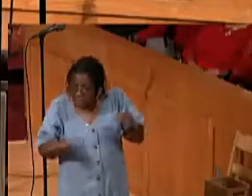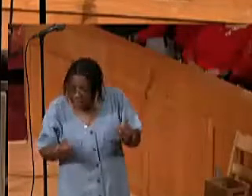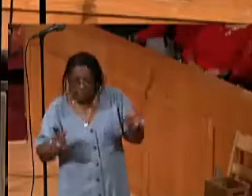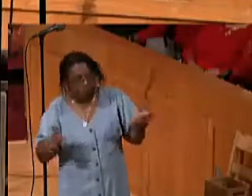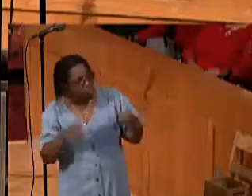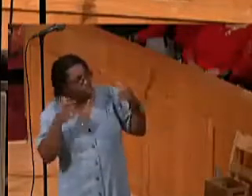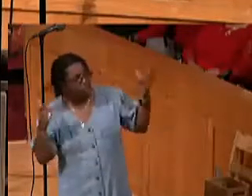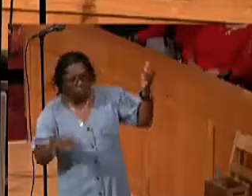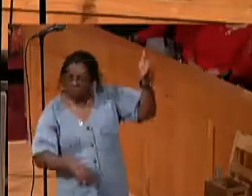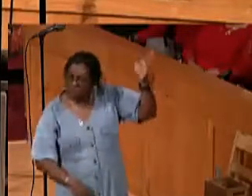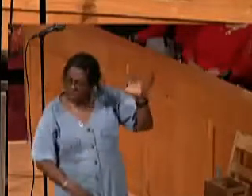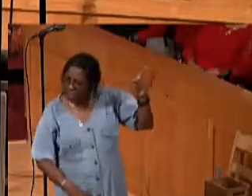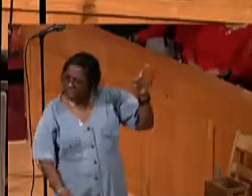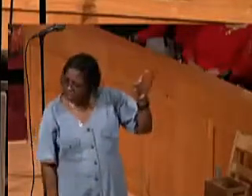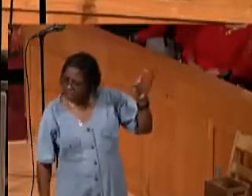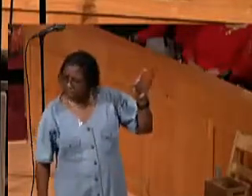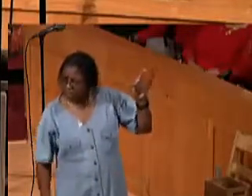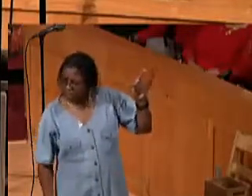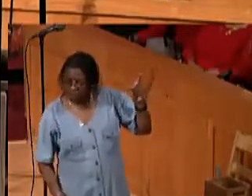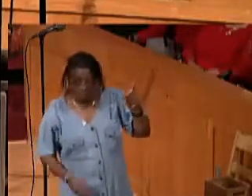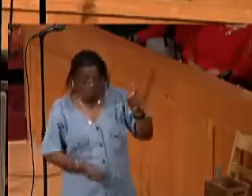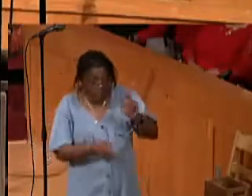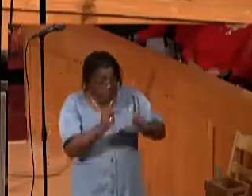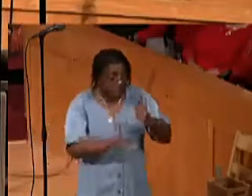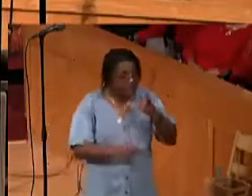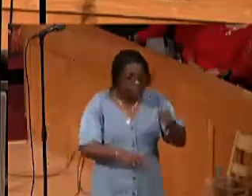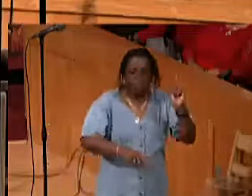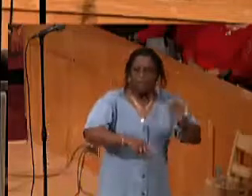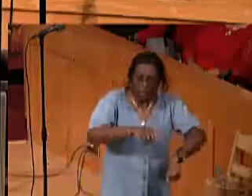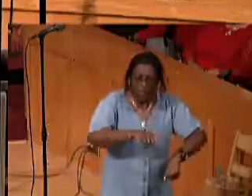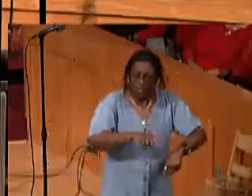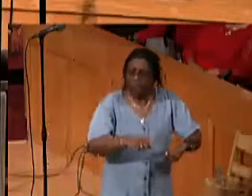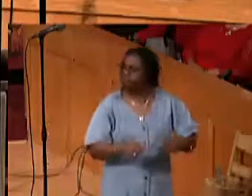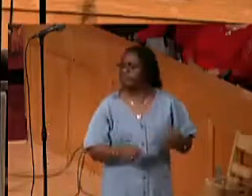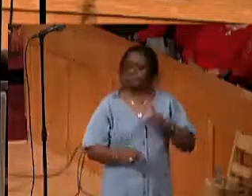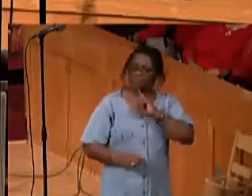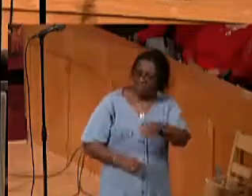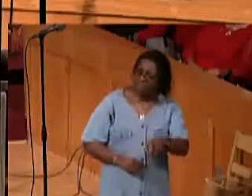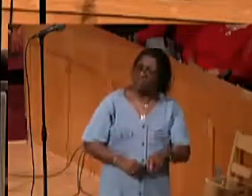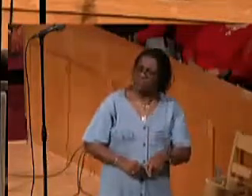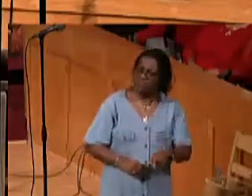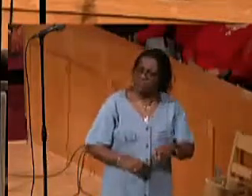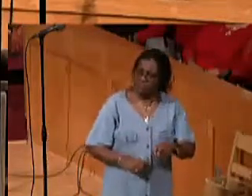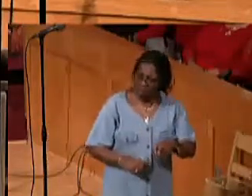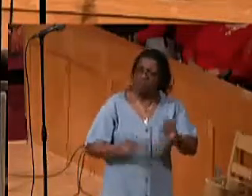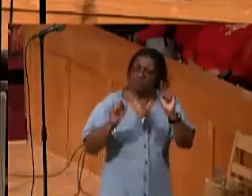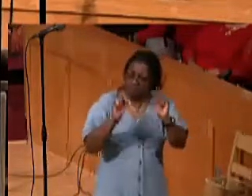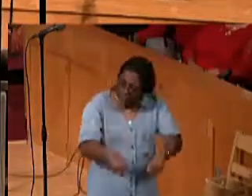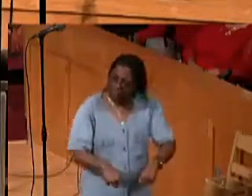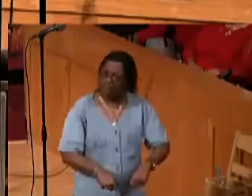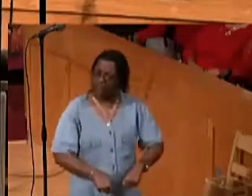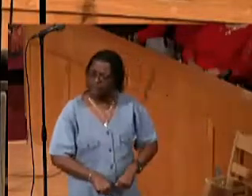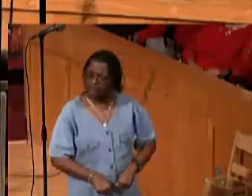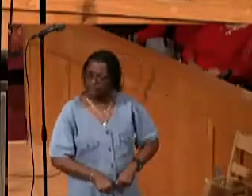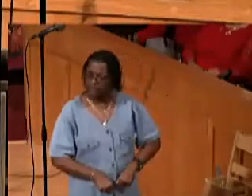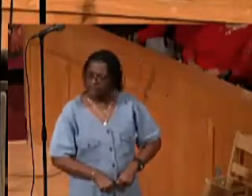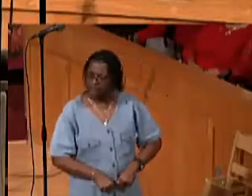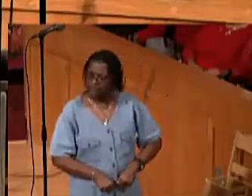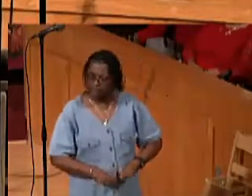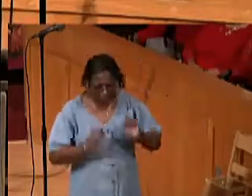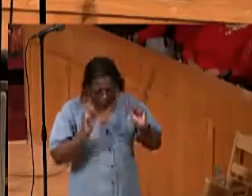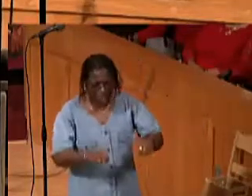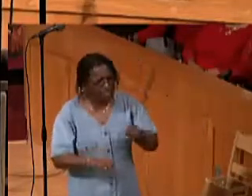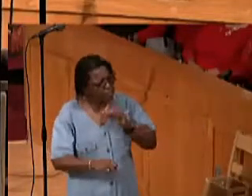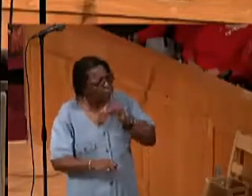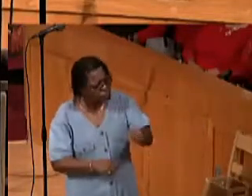Amen. When people say you can't, amen, enlarge him, because God says you can. Help me.